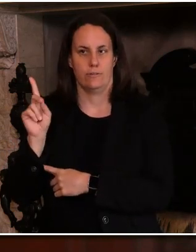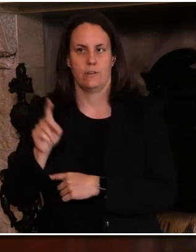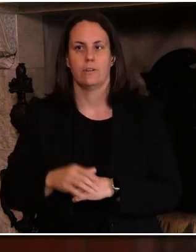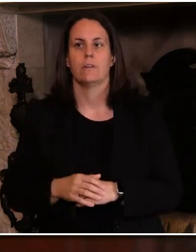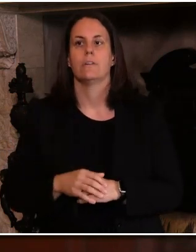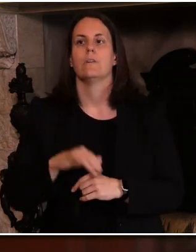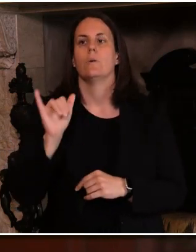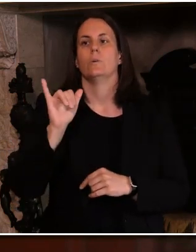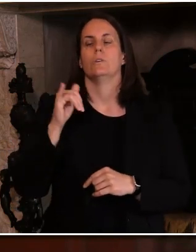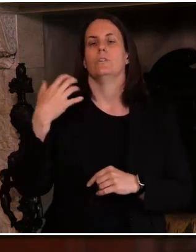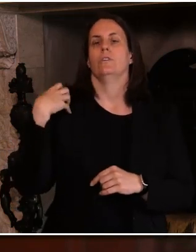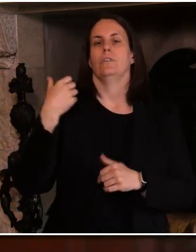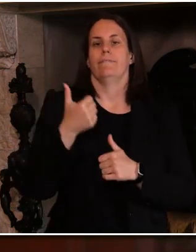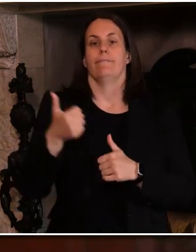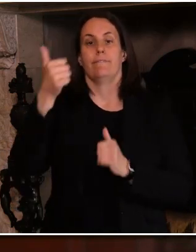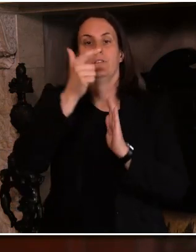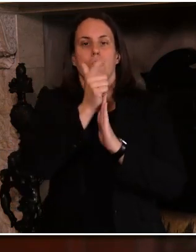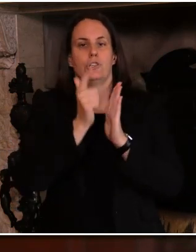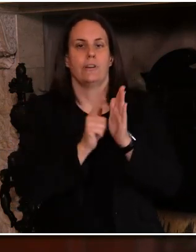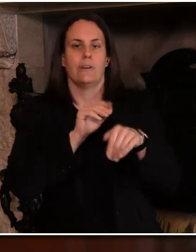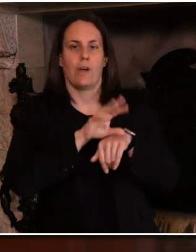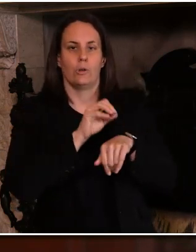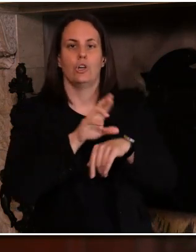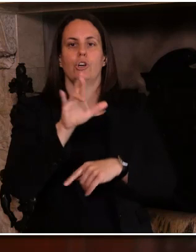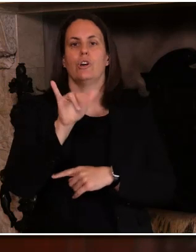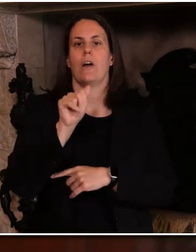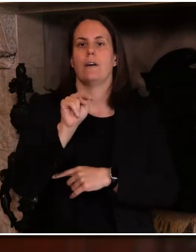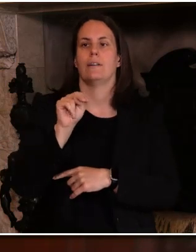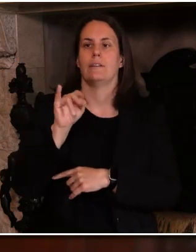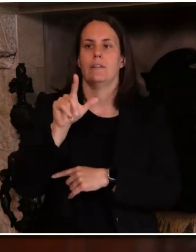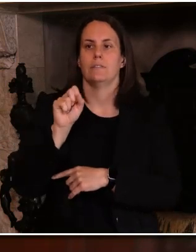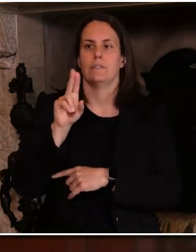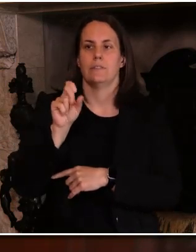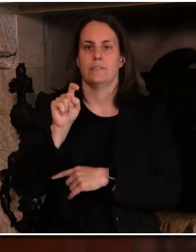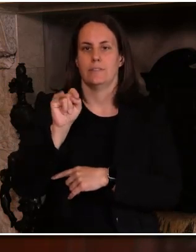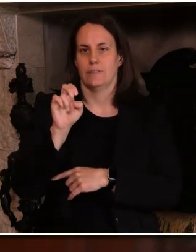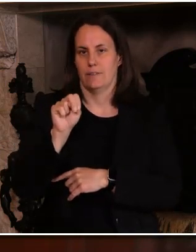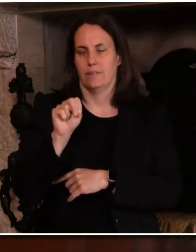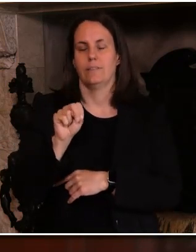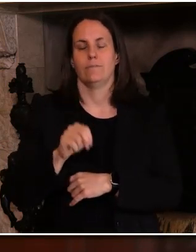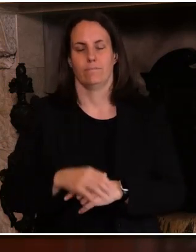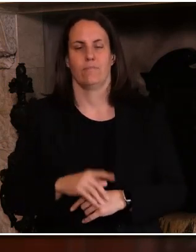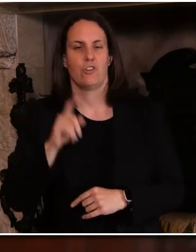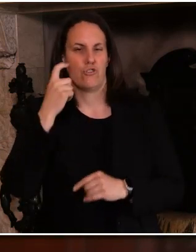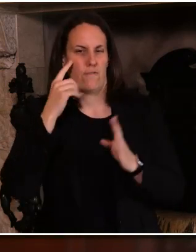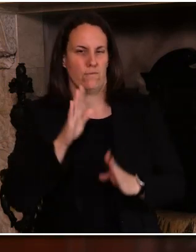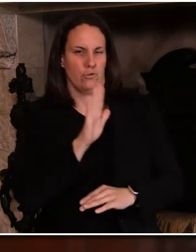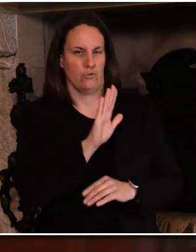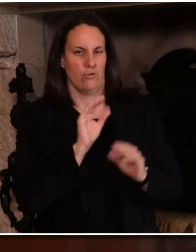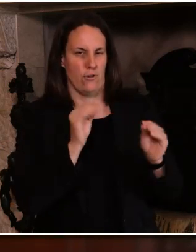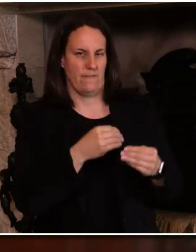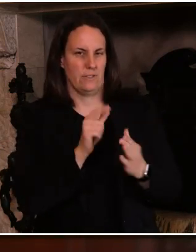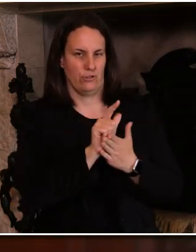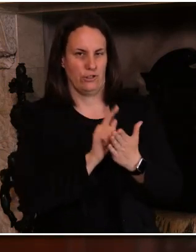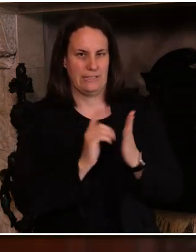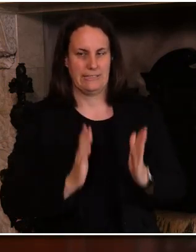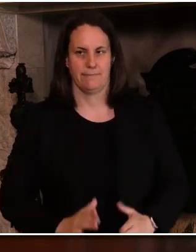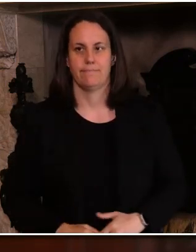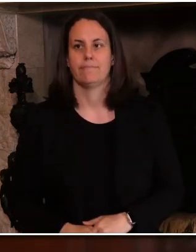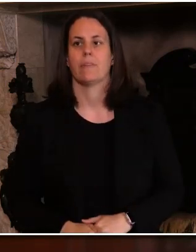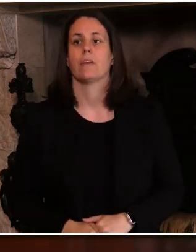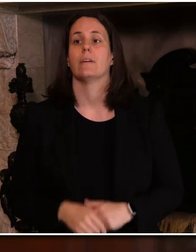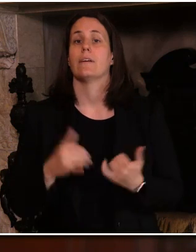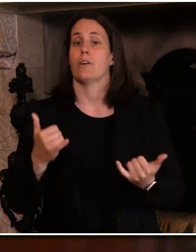Governor's Office. We begin the briefing with remarks from Governor Tony Evers. Good afternoon, everybody, and thanks for joining us